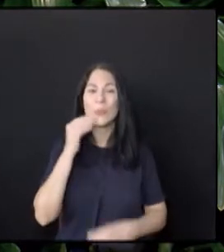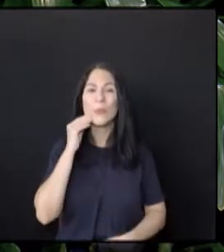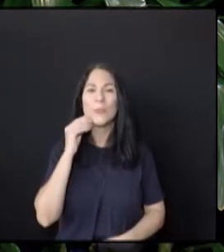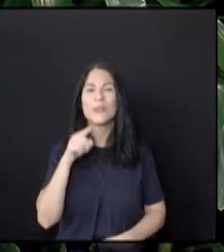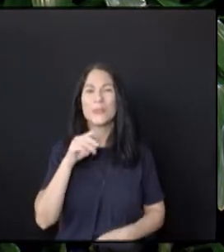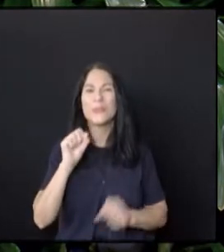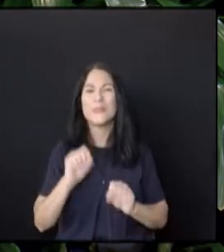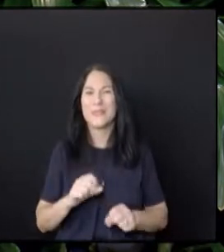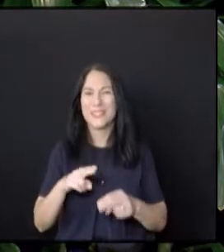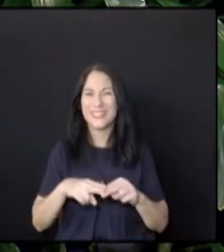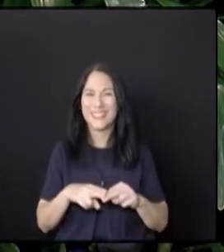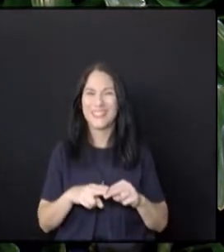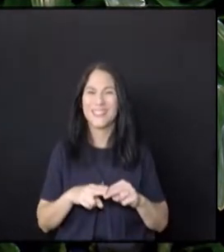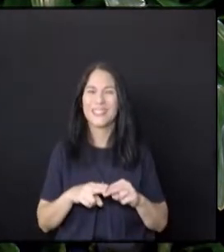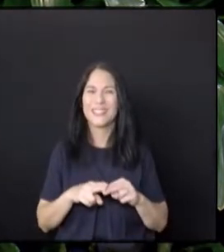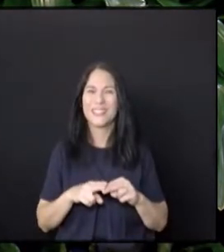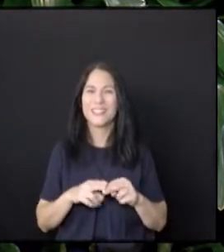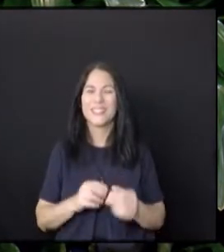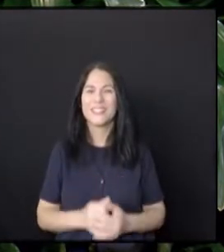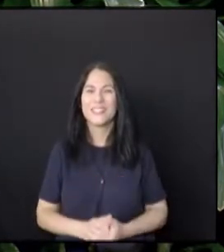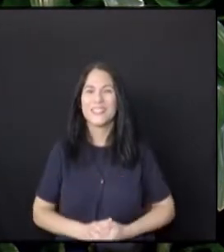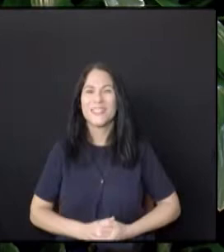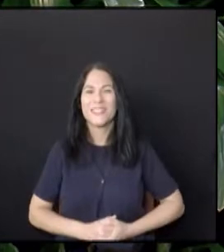may be seated. You may be seated.